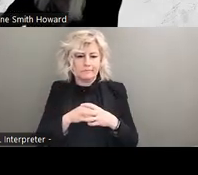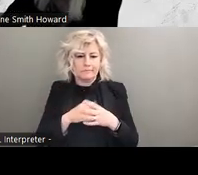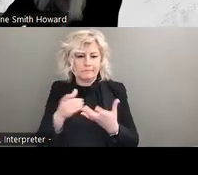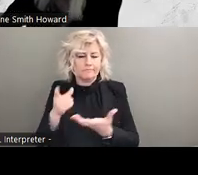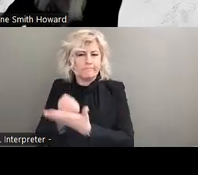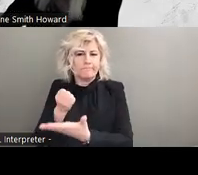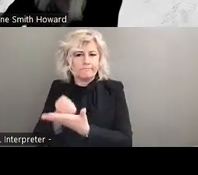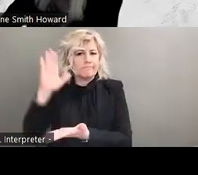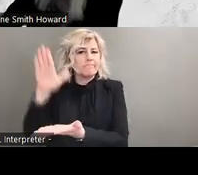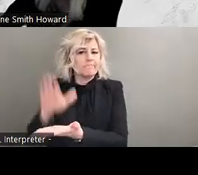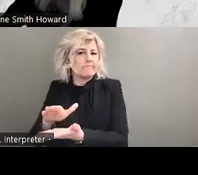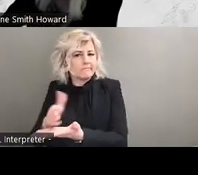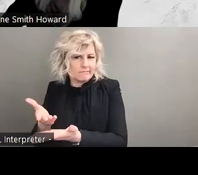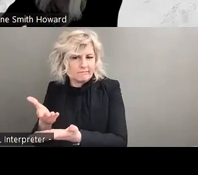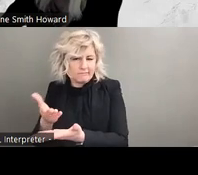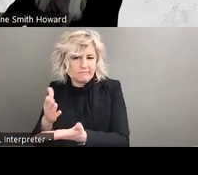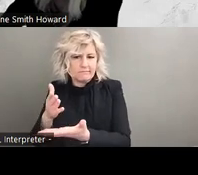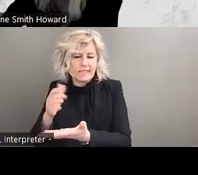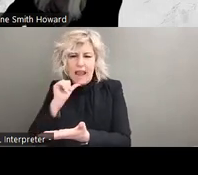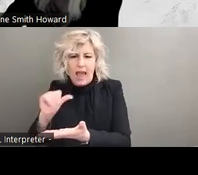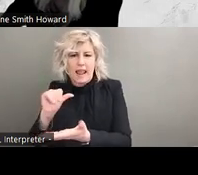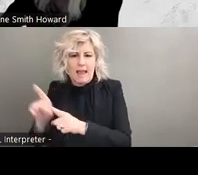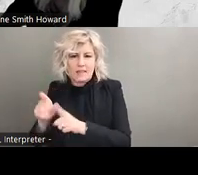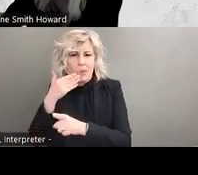think is the way you phrased it. Right, earlier. Right. I mean,